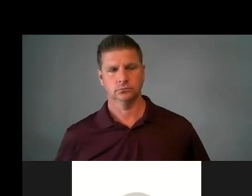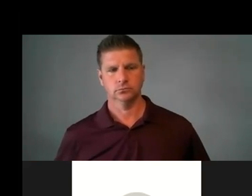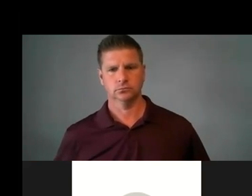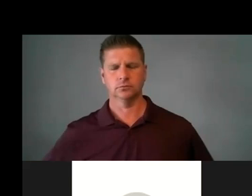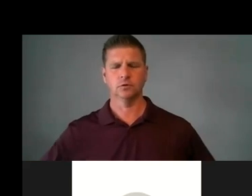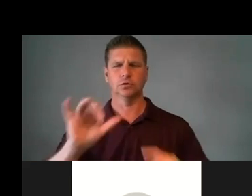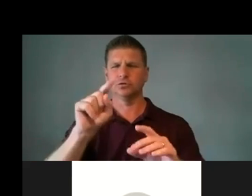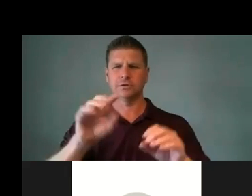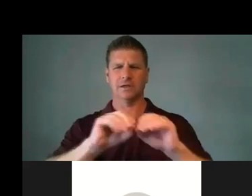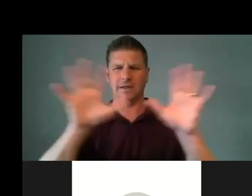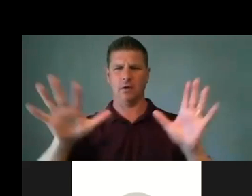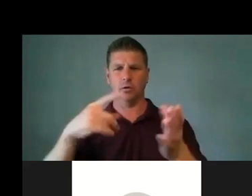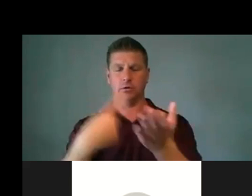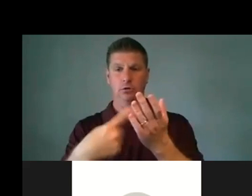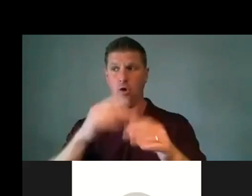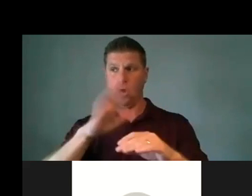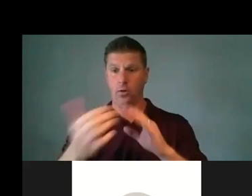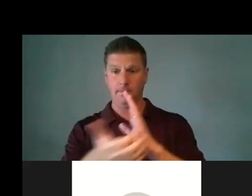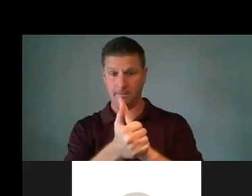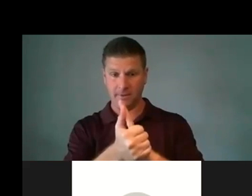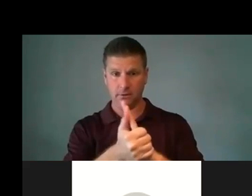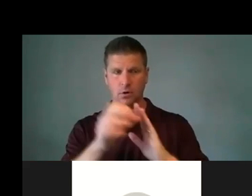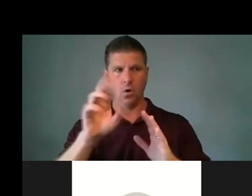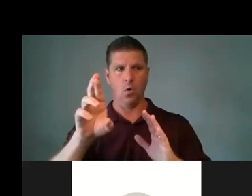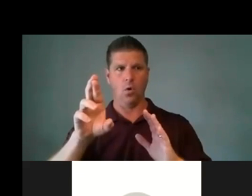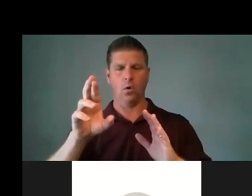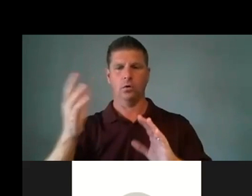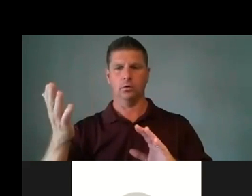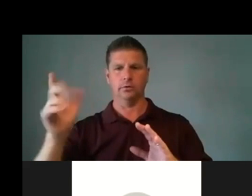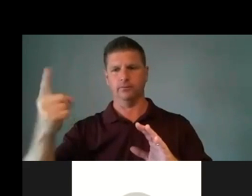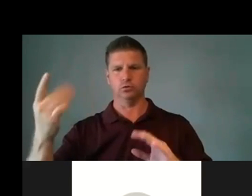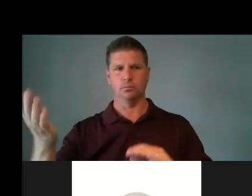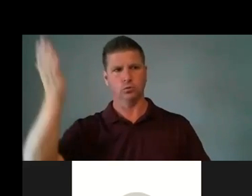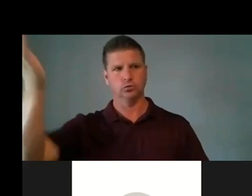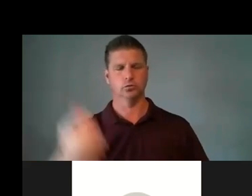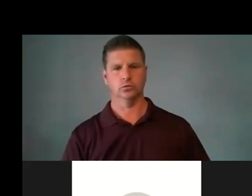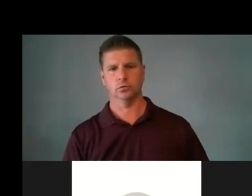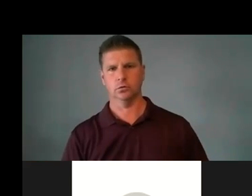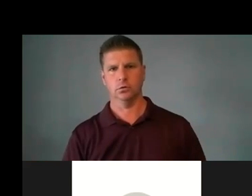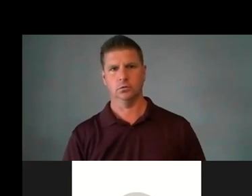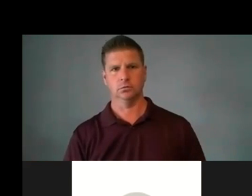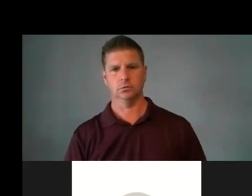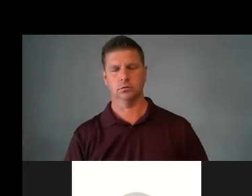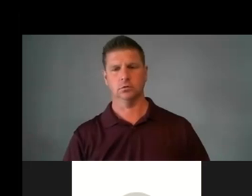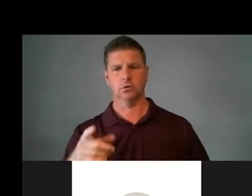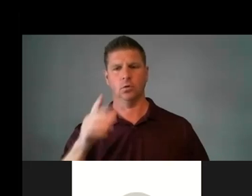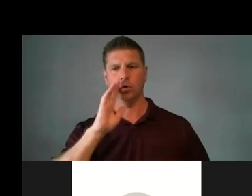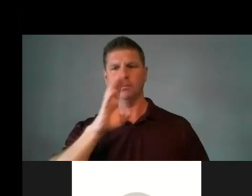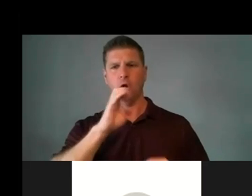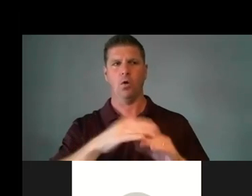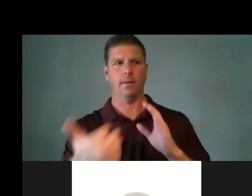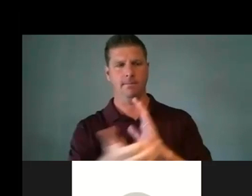Just for clarity, is the discussion on the amendment or on the resolution at large? On the amendment at the